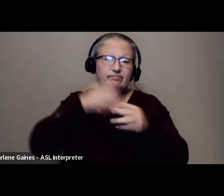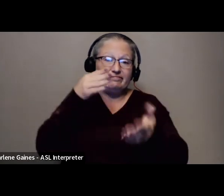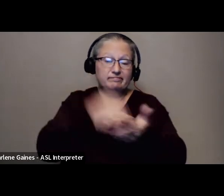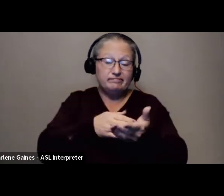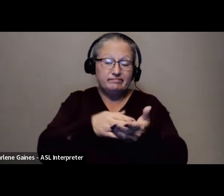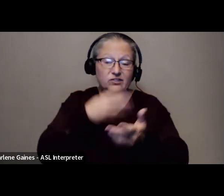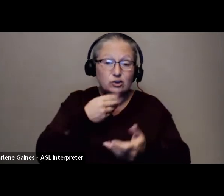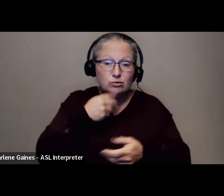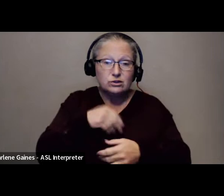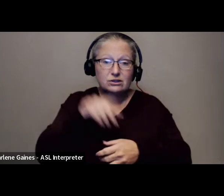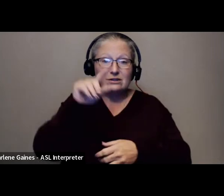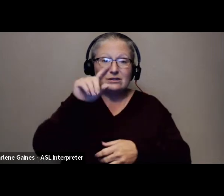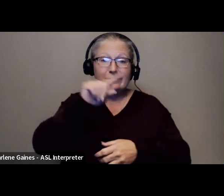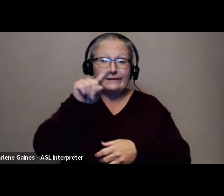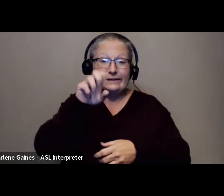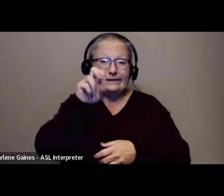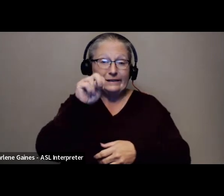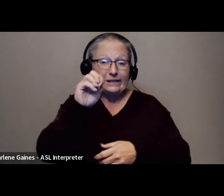xenophobia,